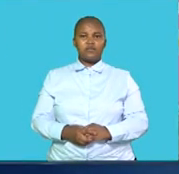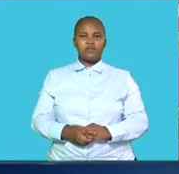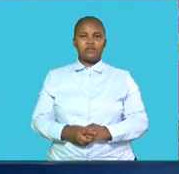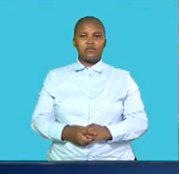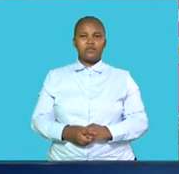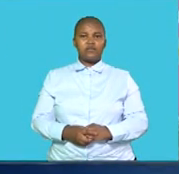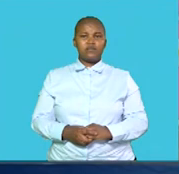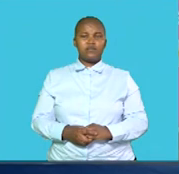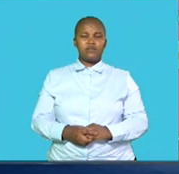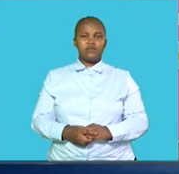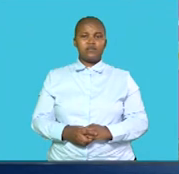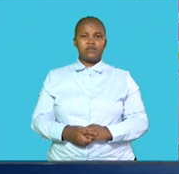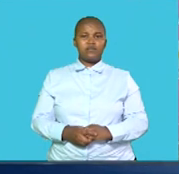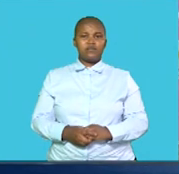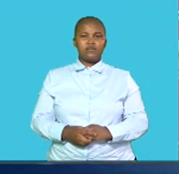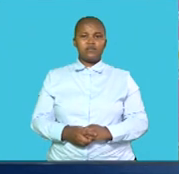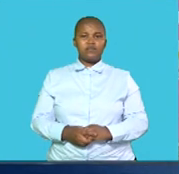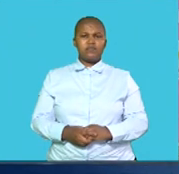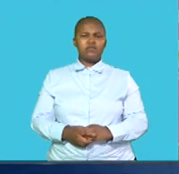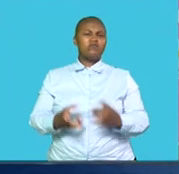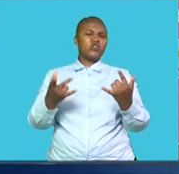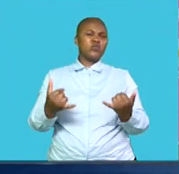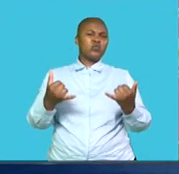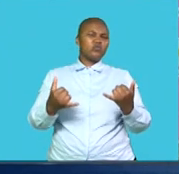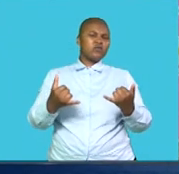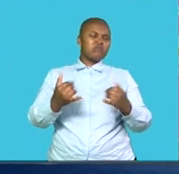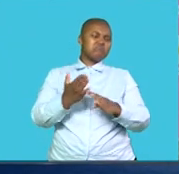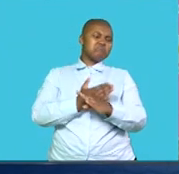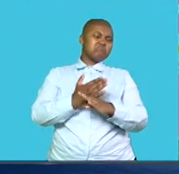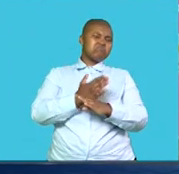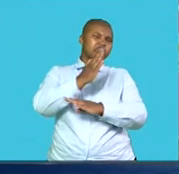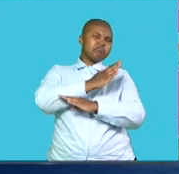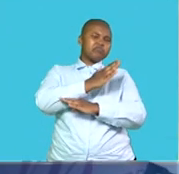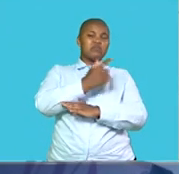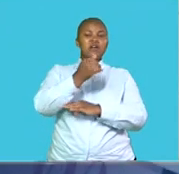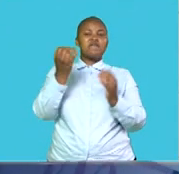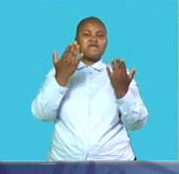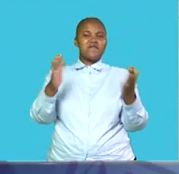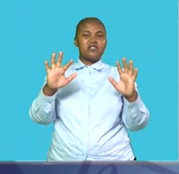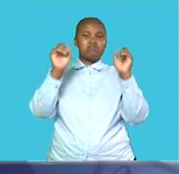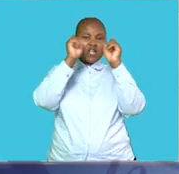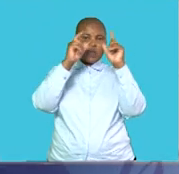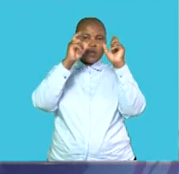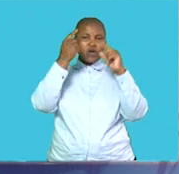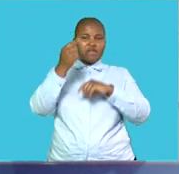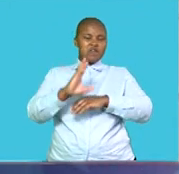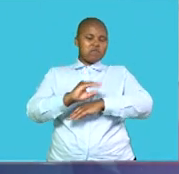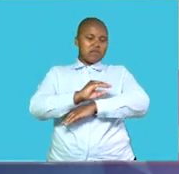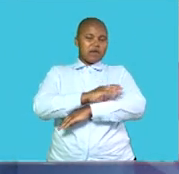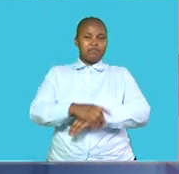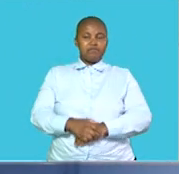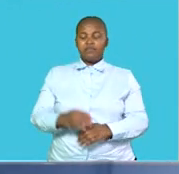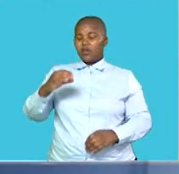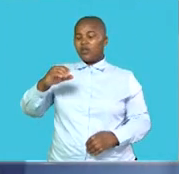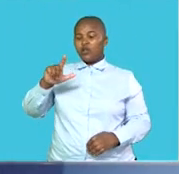Earlier today, Brand Clover and Pink Drive organized a breast cancer awareness event in Randburg. At the event, Clover donated